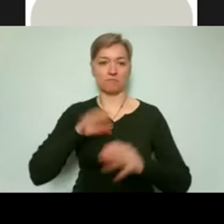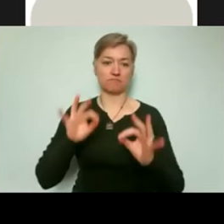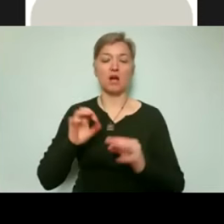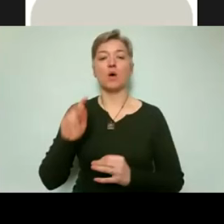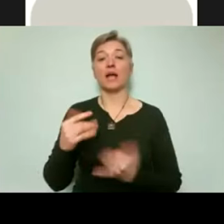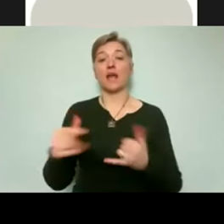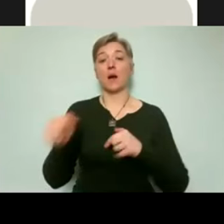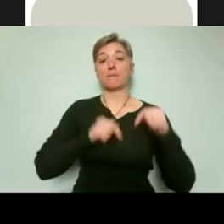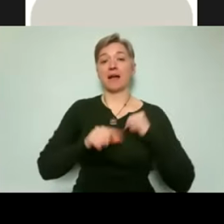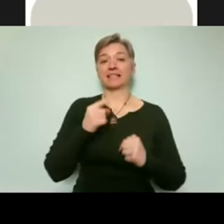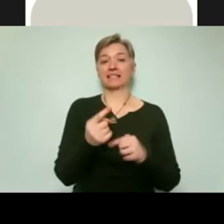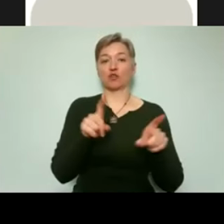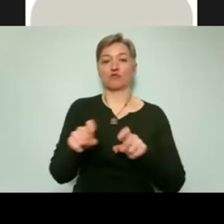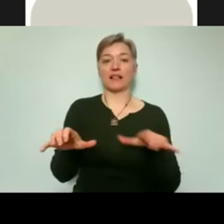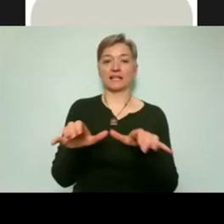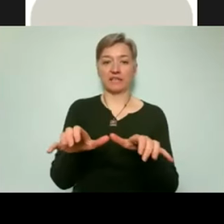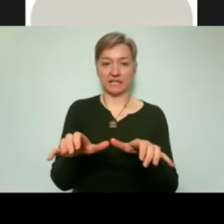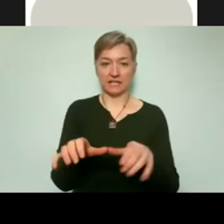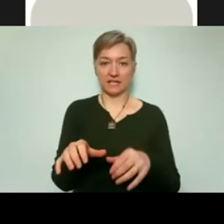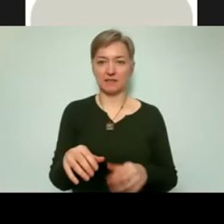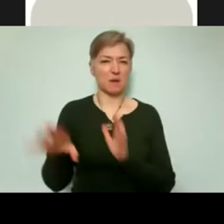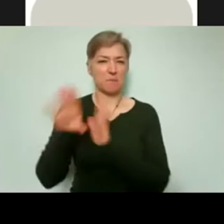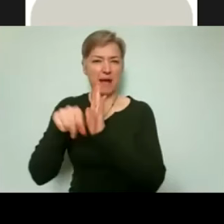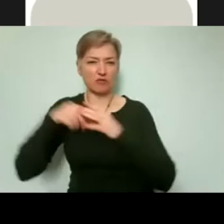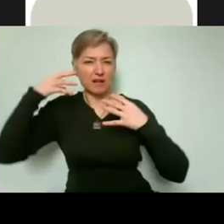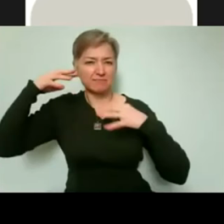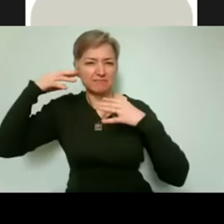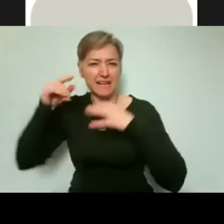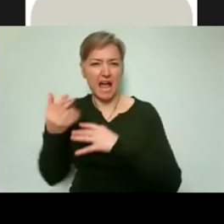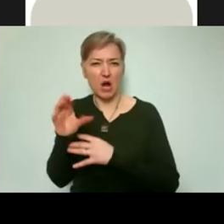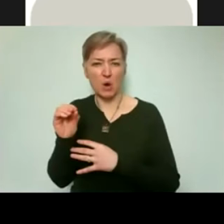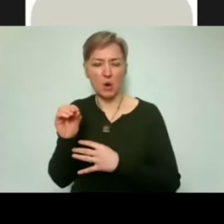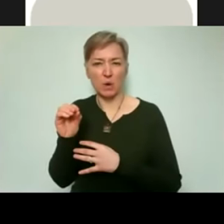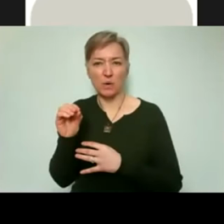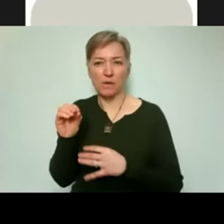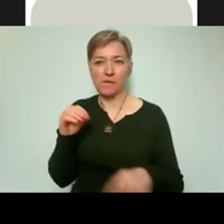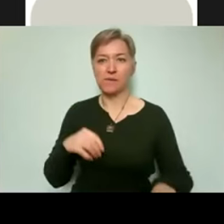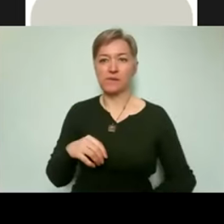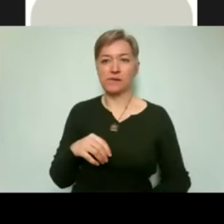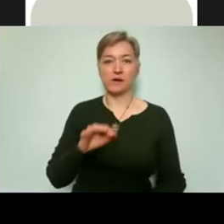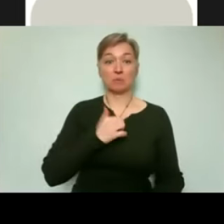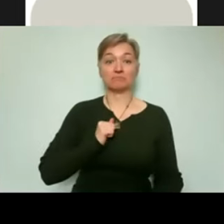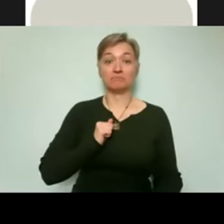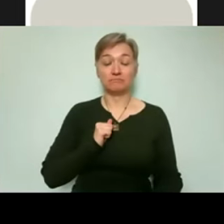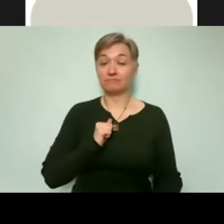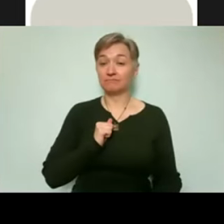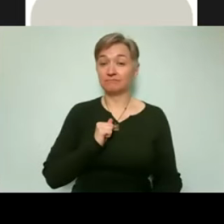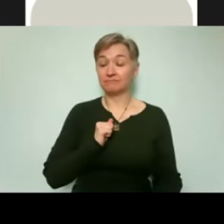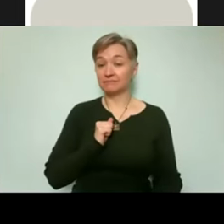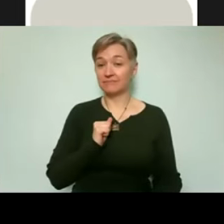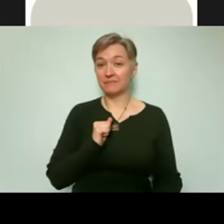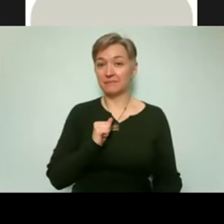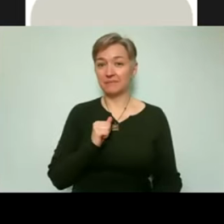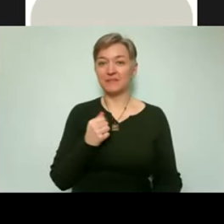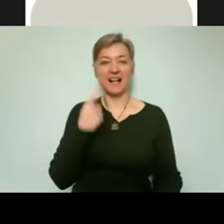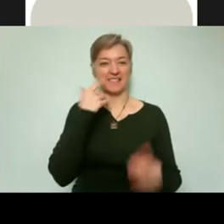this single trial activity, which was bizarrely widespread and surprisingly uh-oh. Okay, I think we're back to